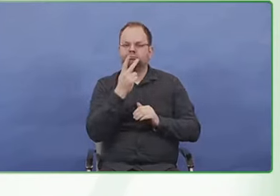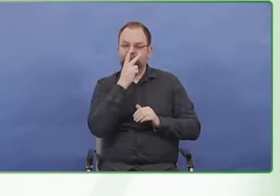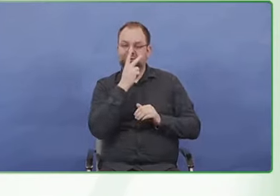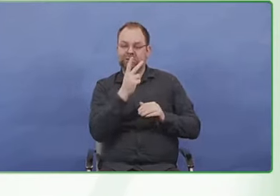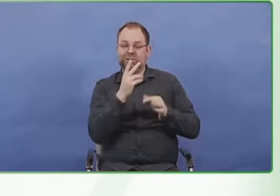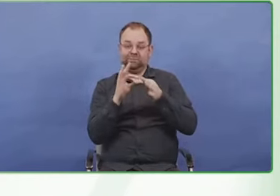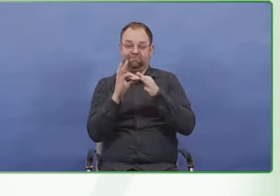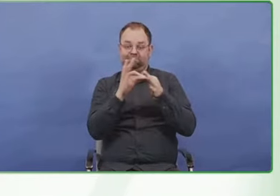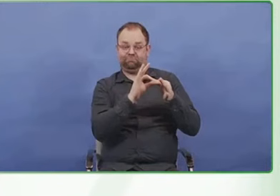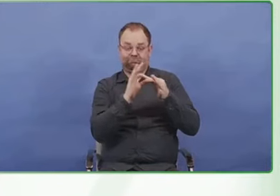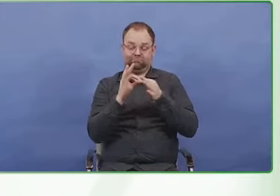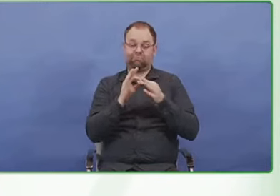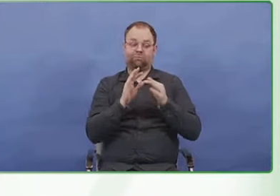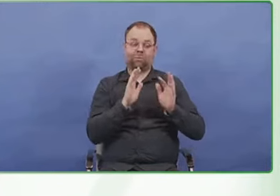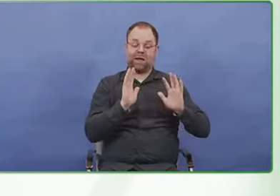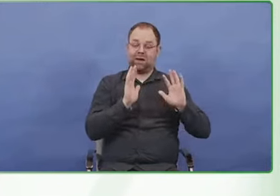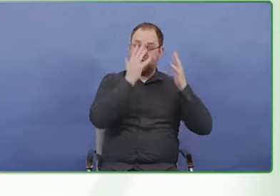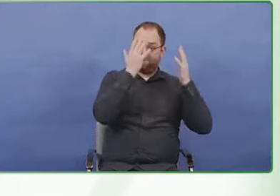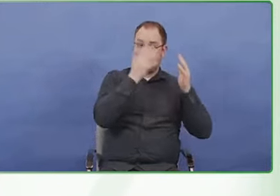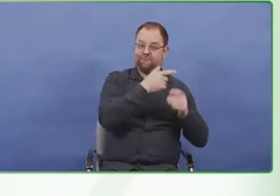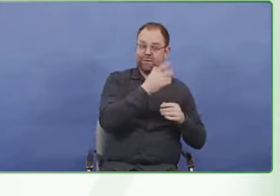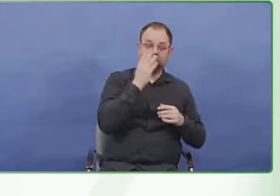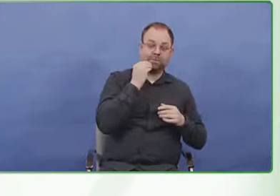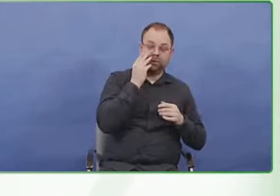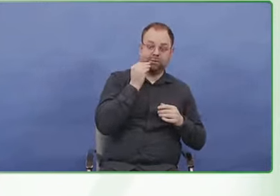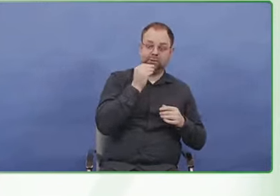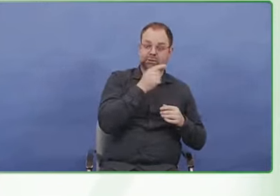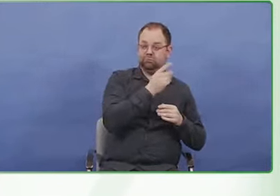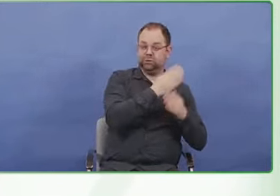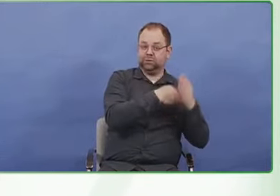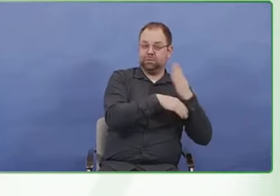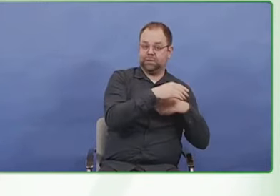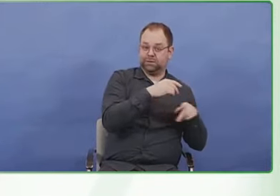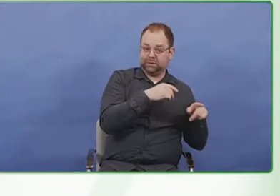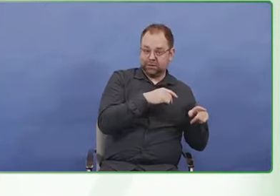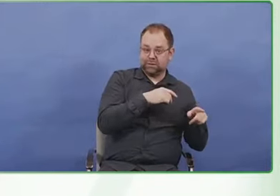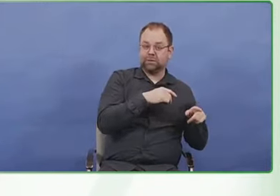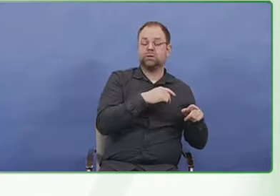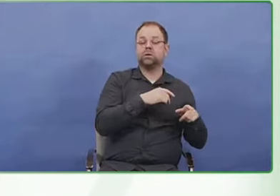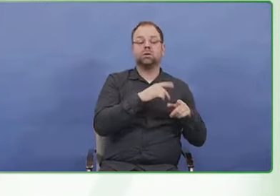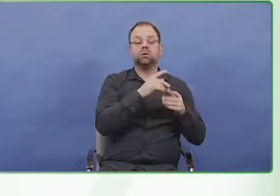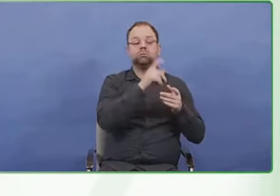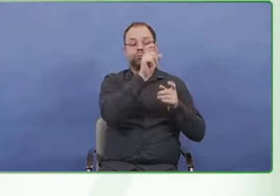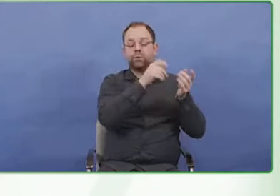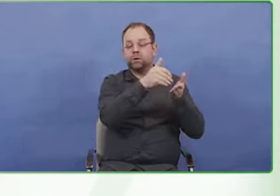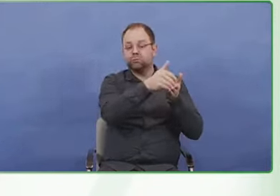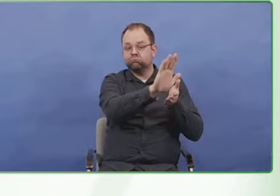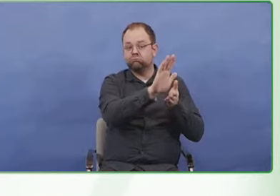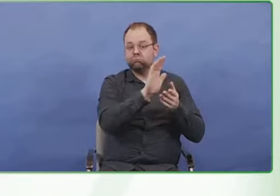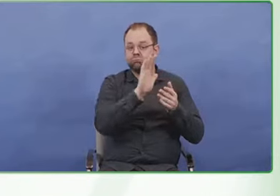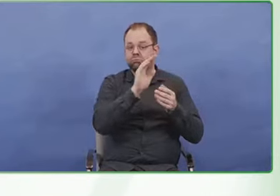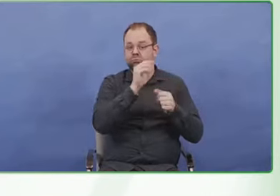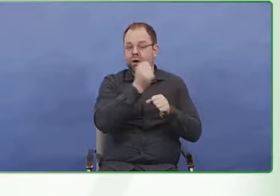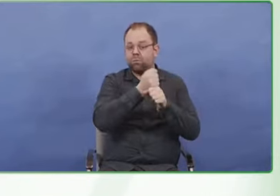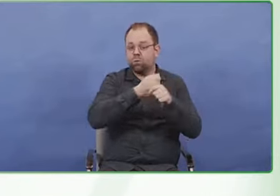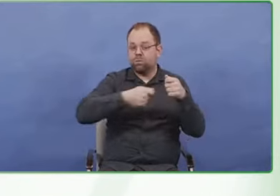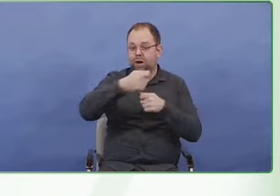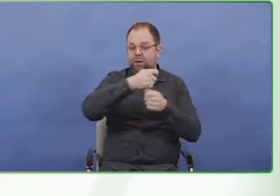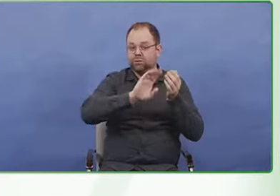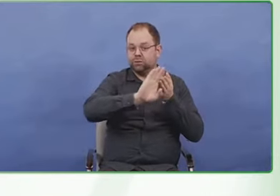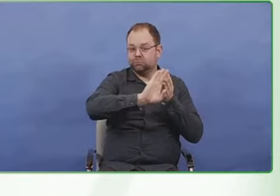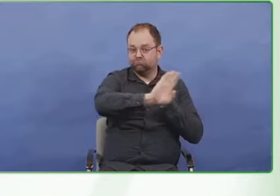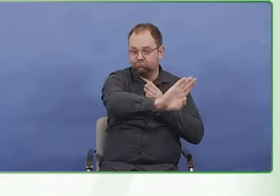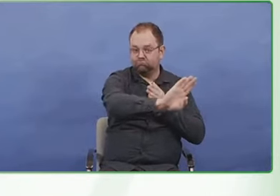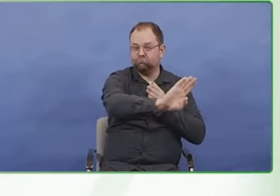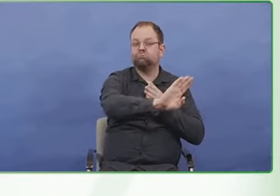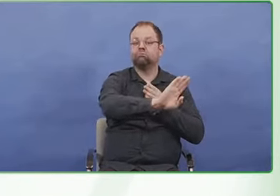to accessing services. And we also know that persons with disabilities do experience higher levels of unmet healthcare needs,